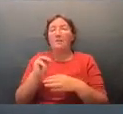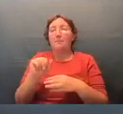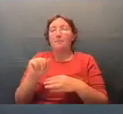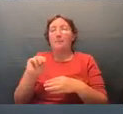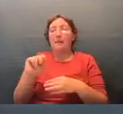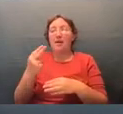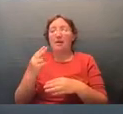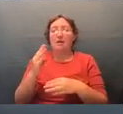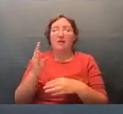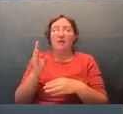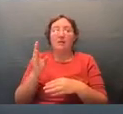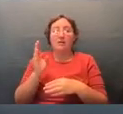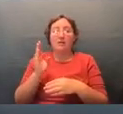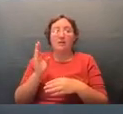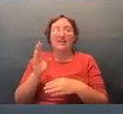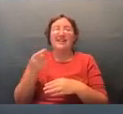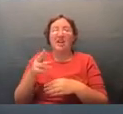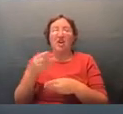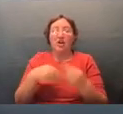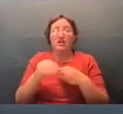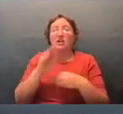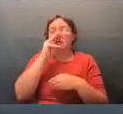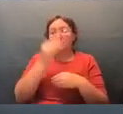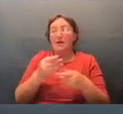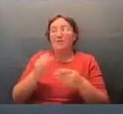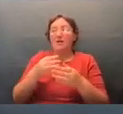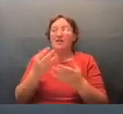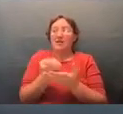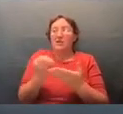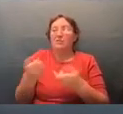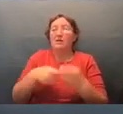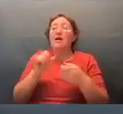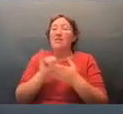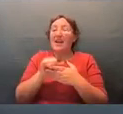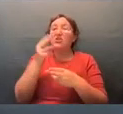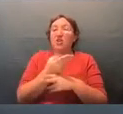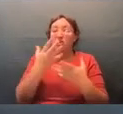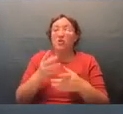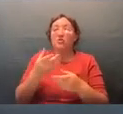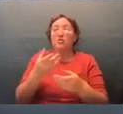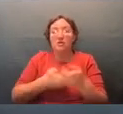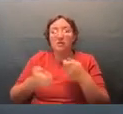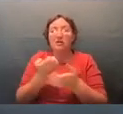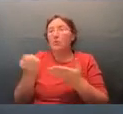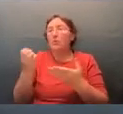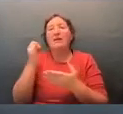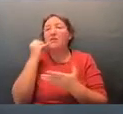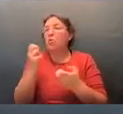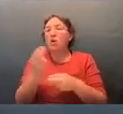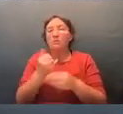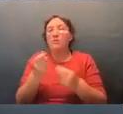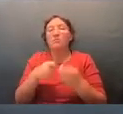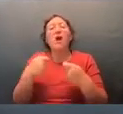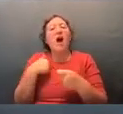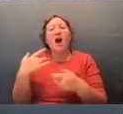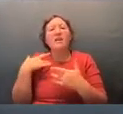is a used outdoor gear shop that is a consignment shop for people who no longer want to use their gear. I usually stop by